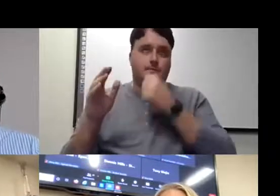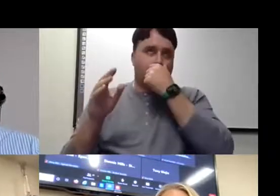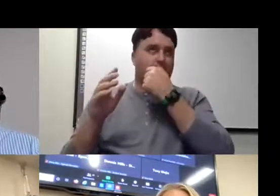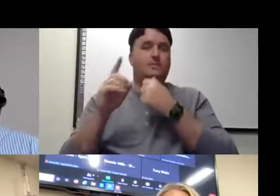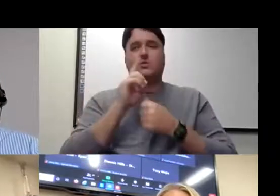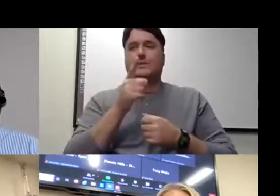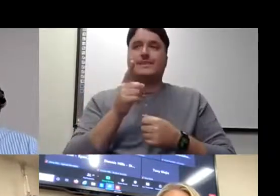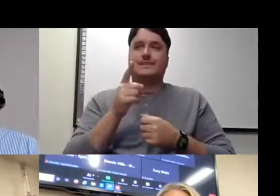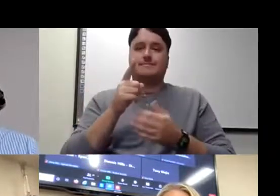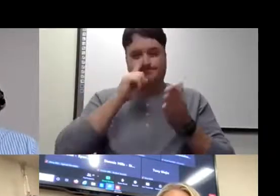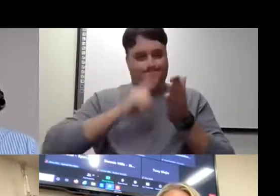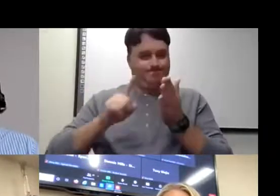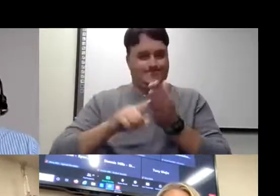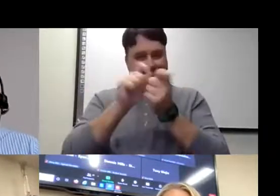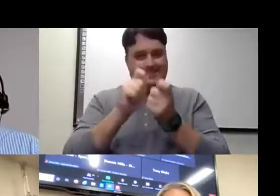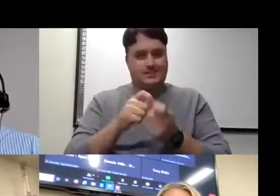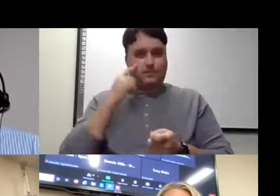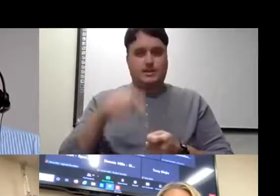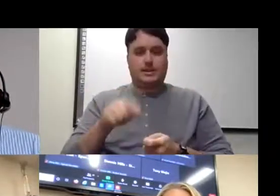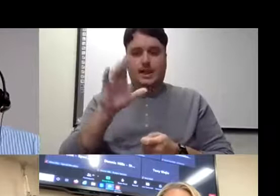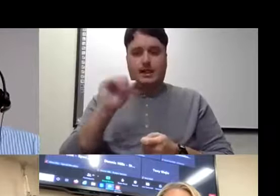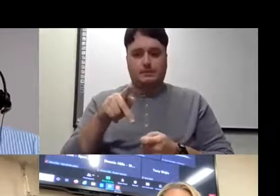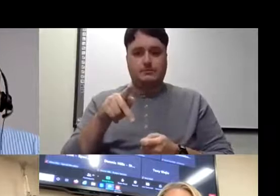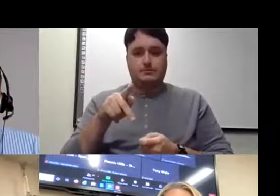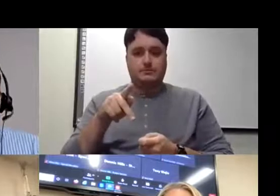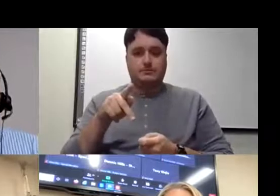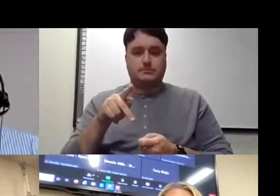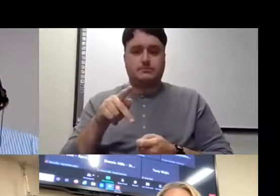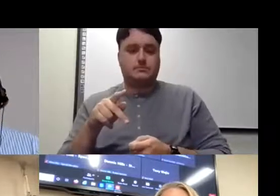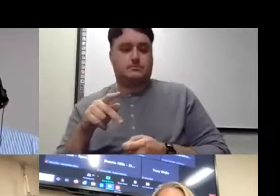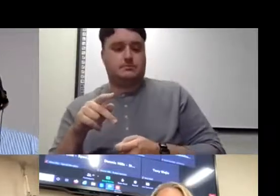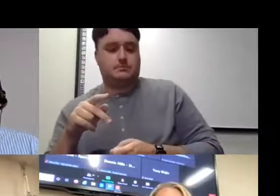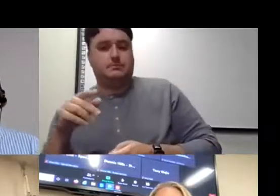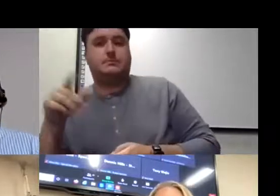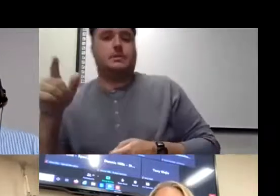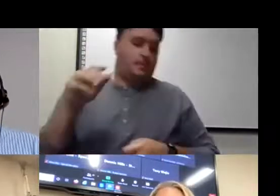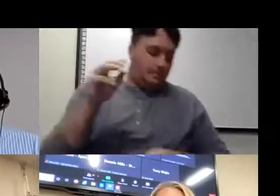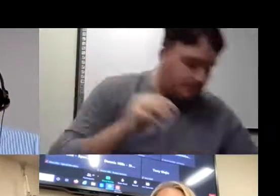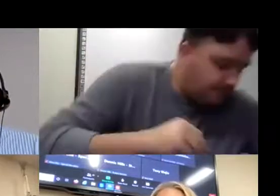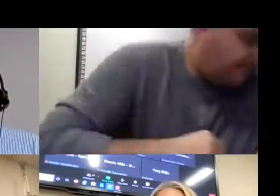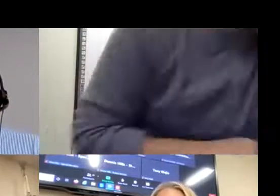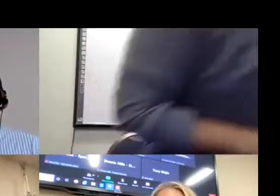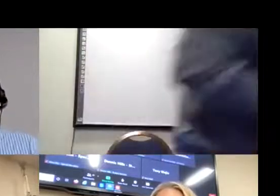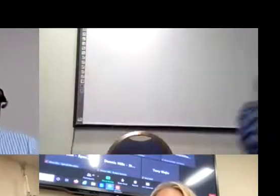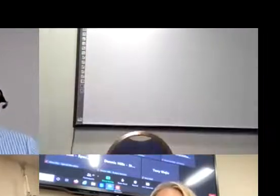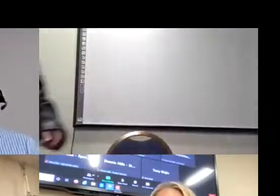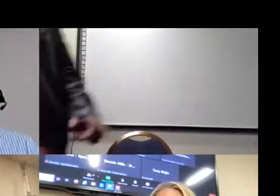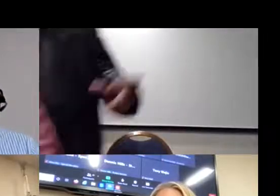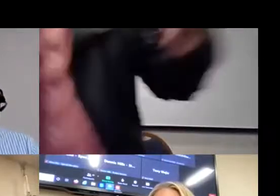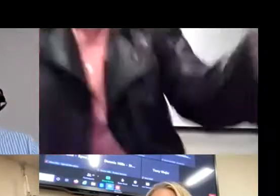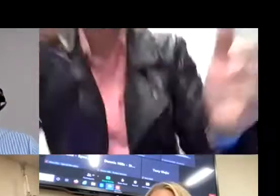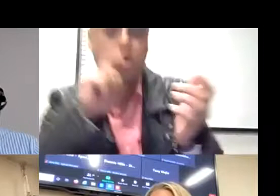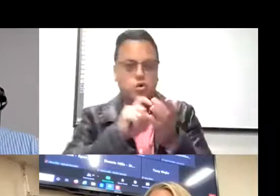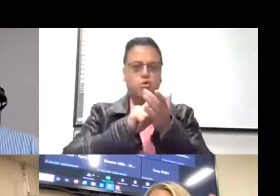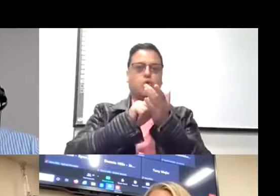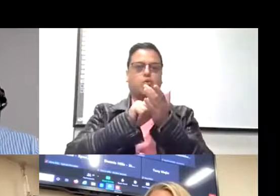really dig into the details of the LCAP. By May, as you can see, we have LCAP final draft presented to the